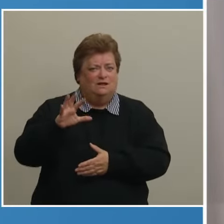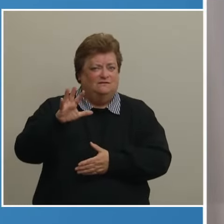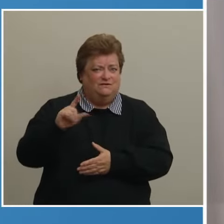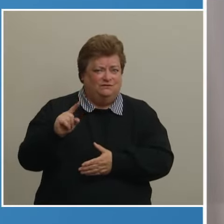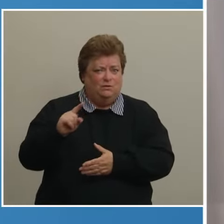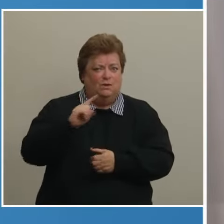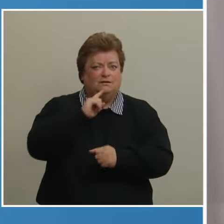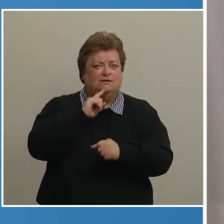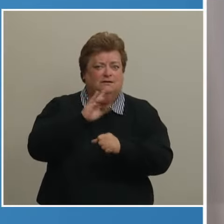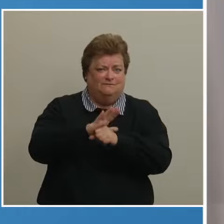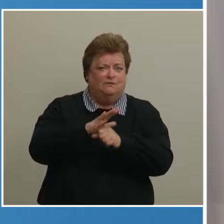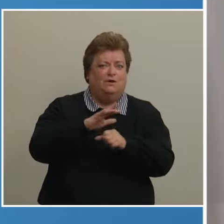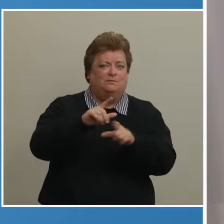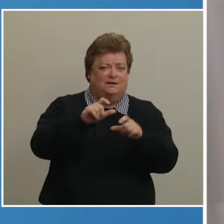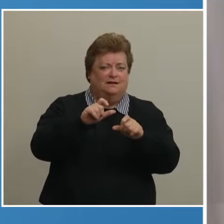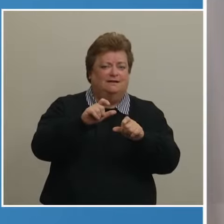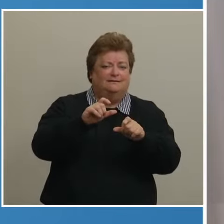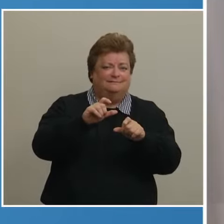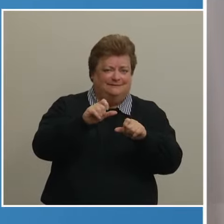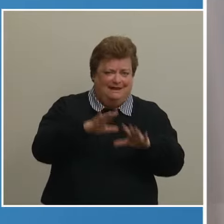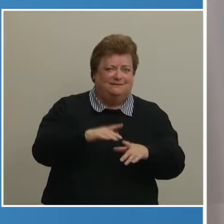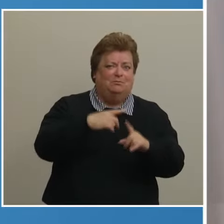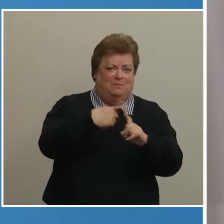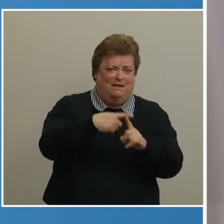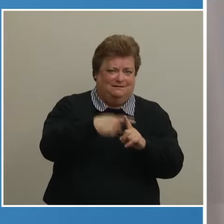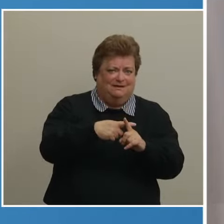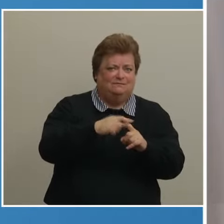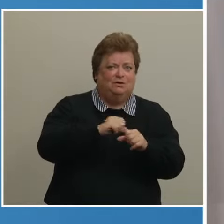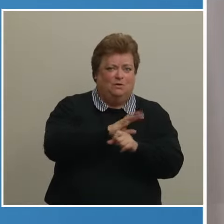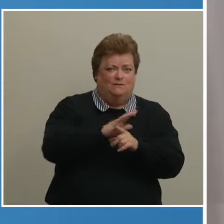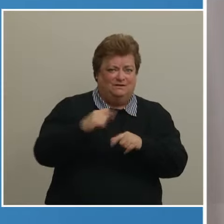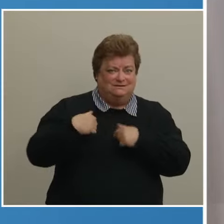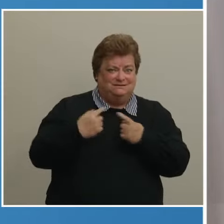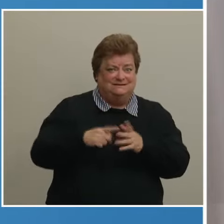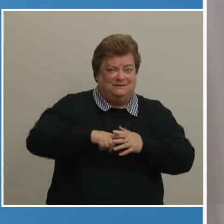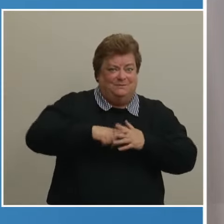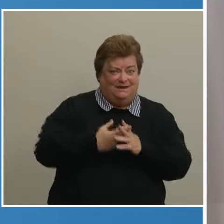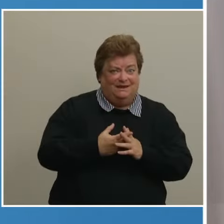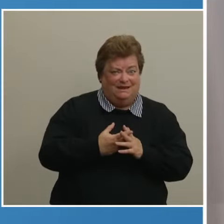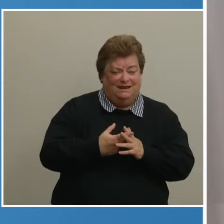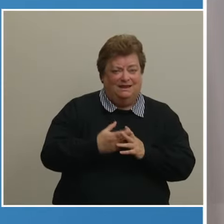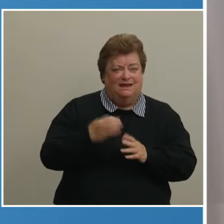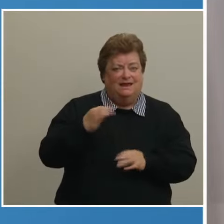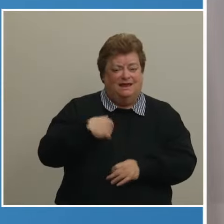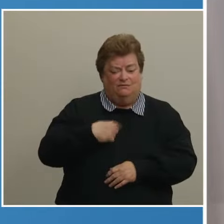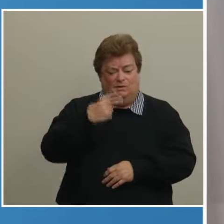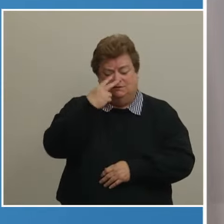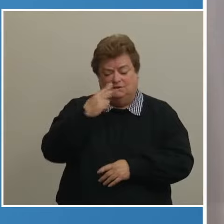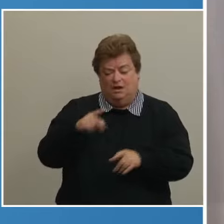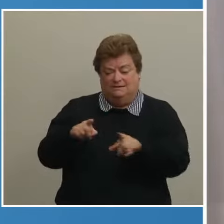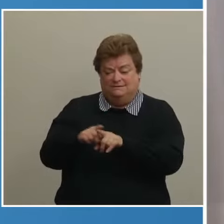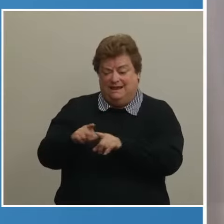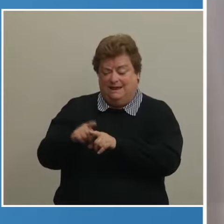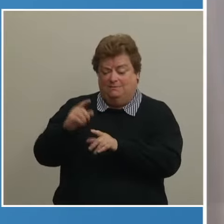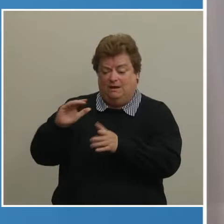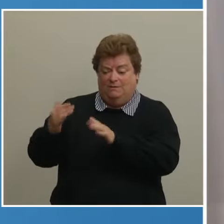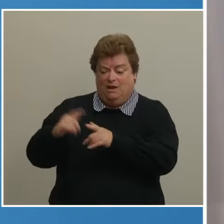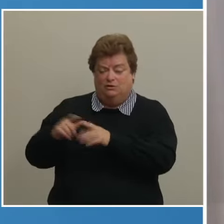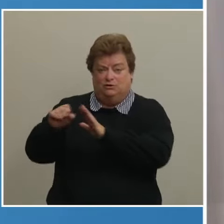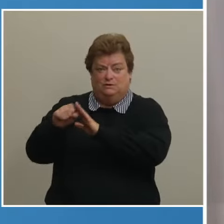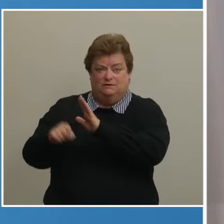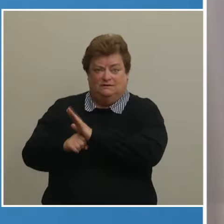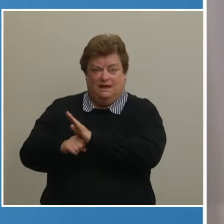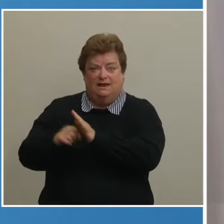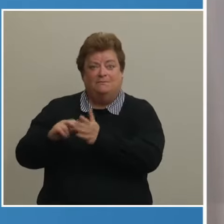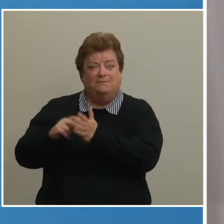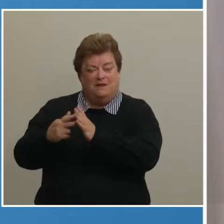30,251 confirmed cases of COVID-19 since the pandemic began. Now, if we had had the same case rate as the state, we would have had